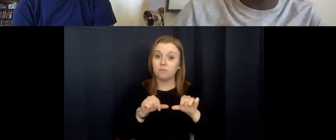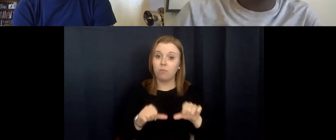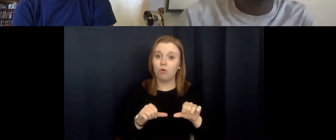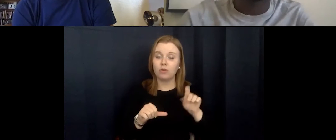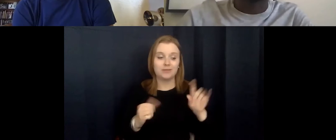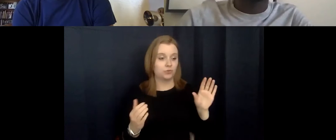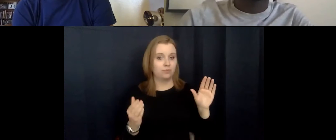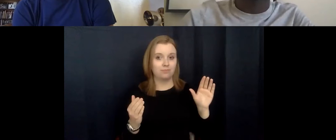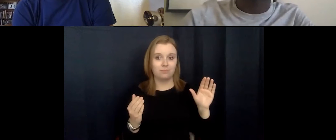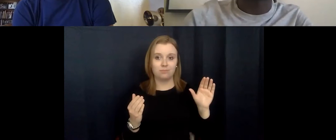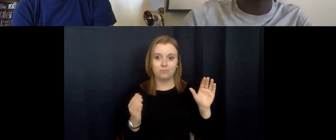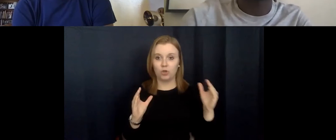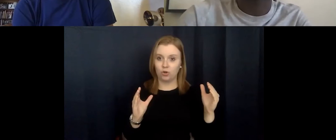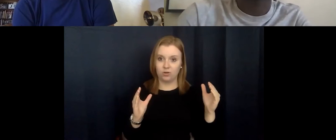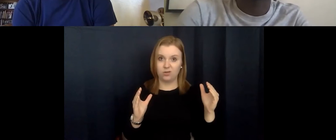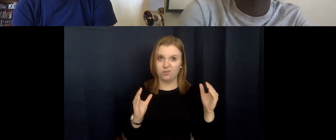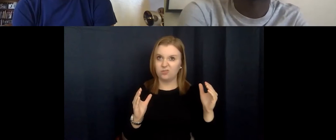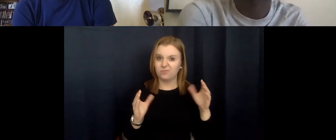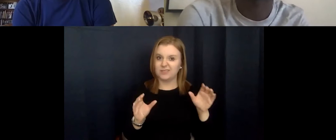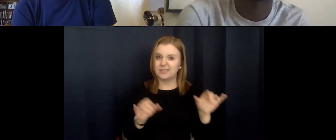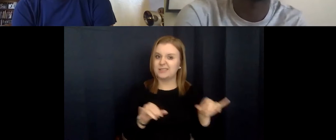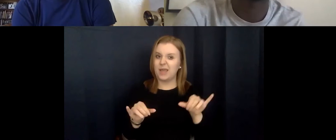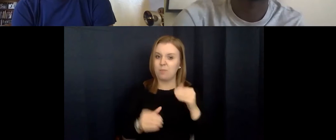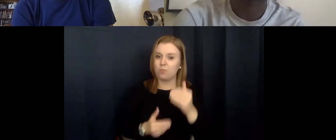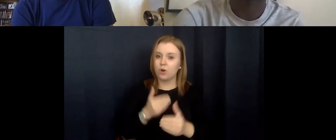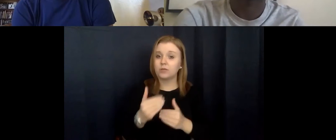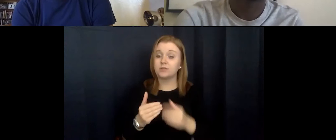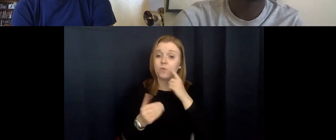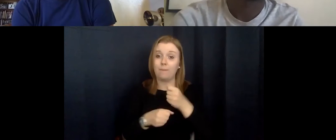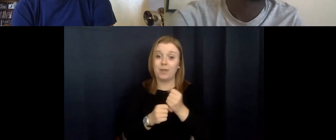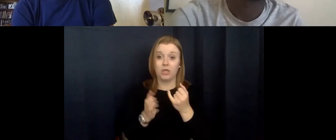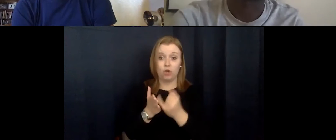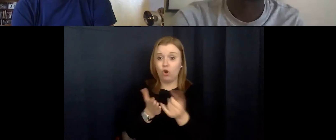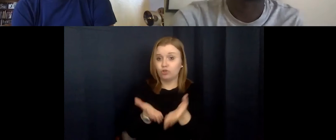of making an art piece in general. Like, it needs to have the same amount of